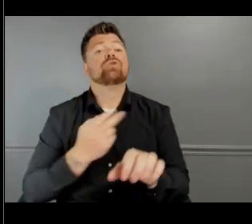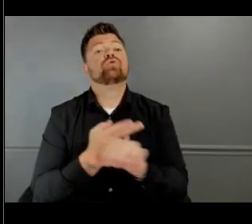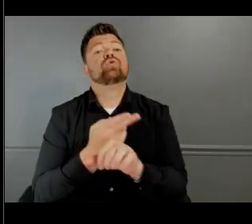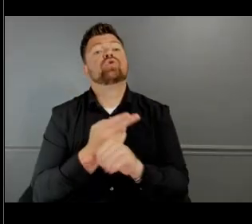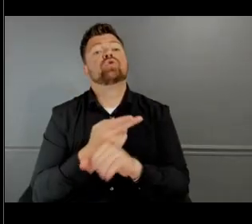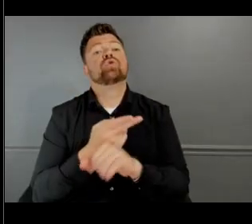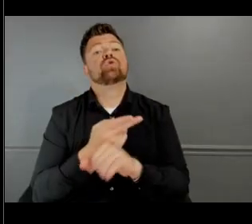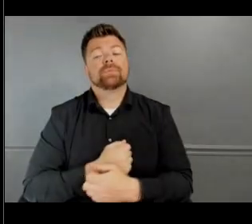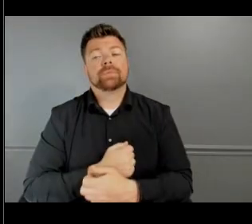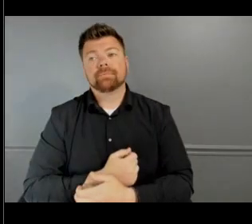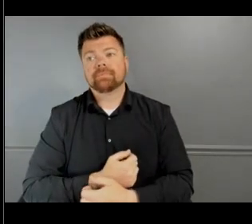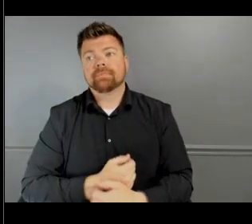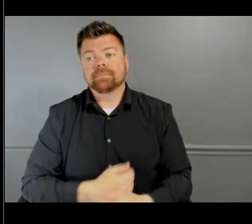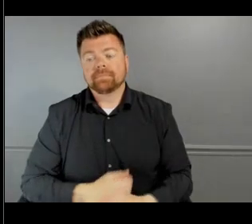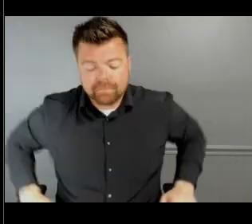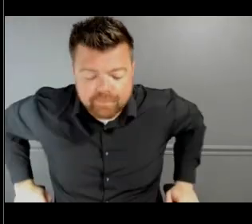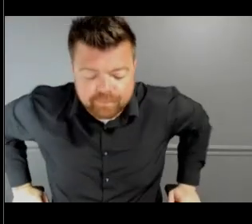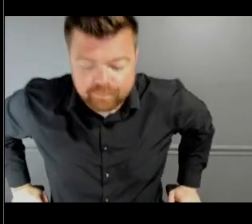bathrooms.